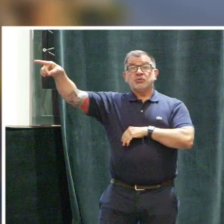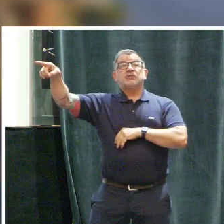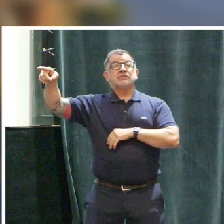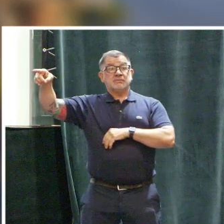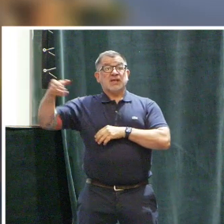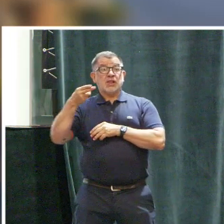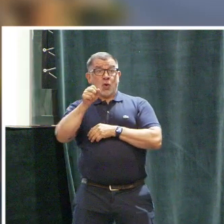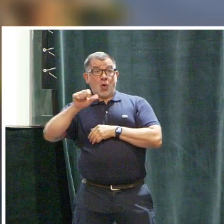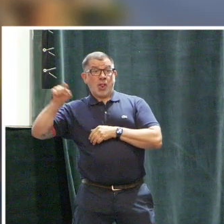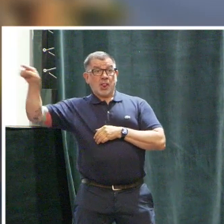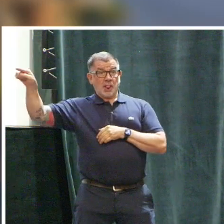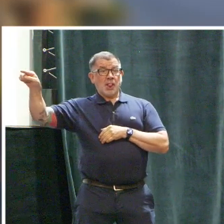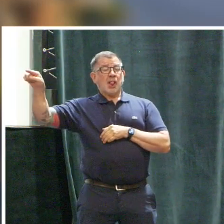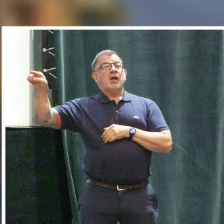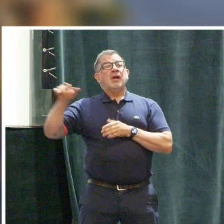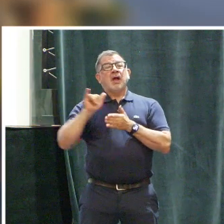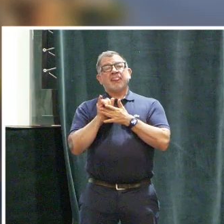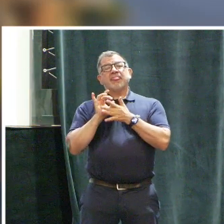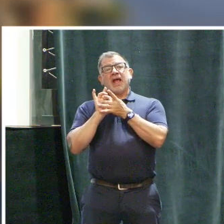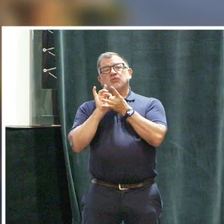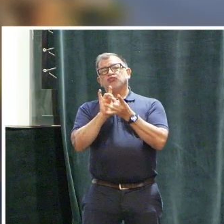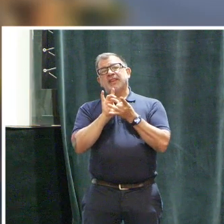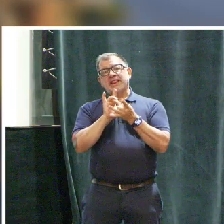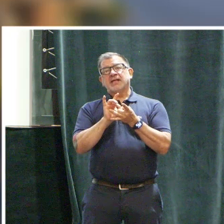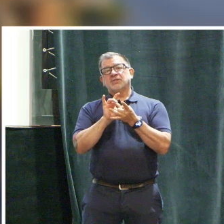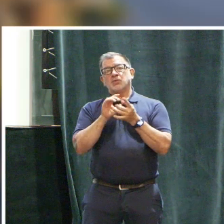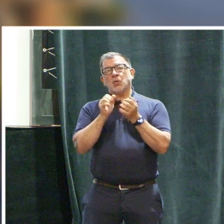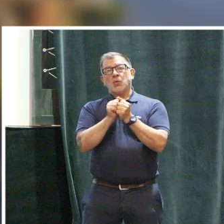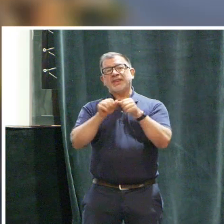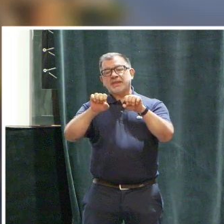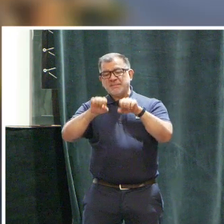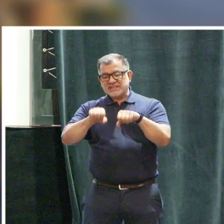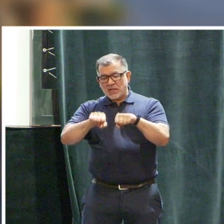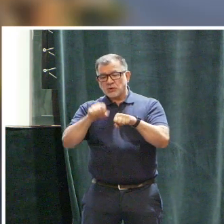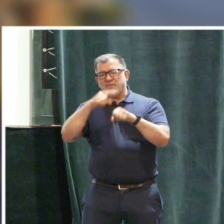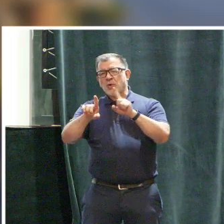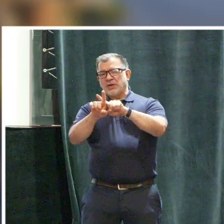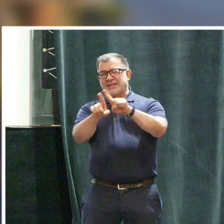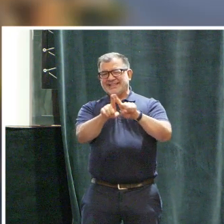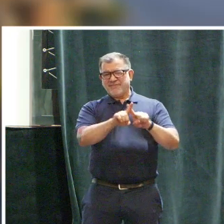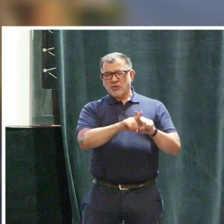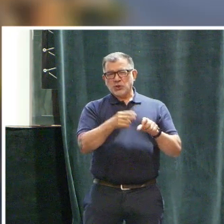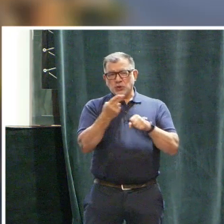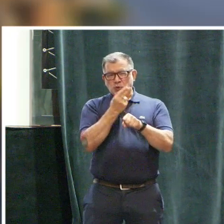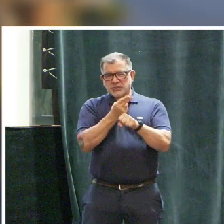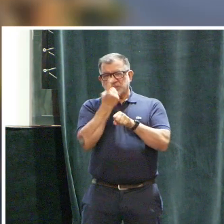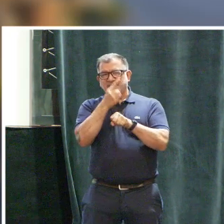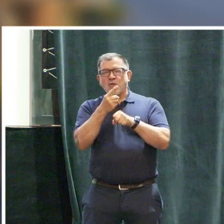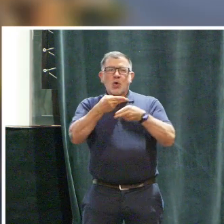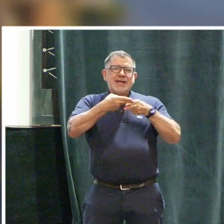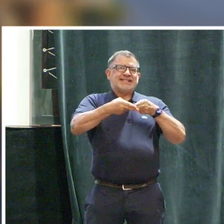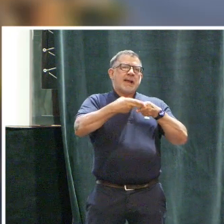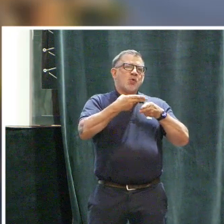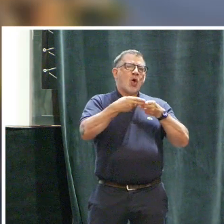foyer relates to the potential for some different uses of temporary open